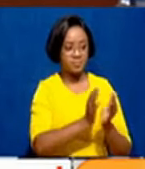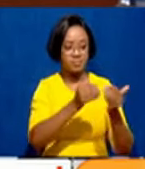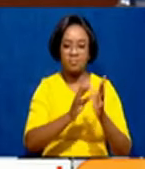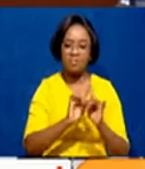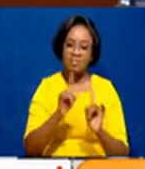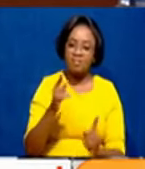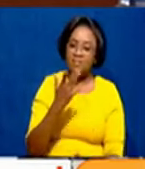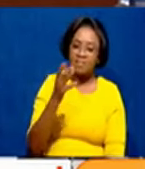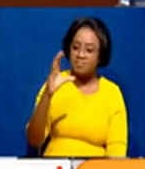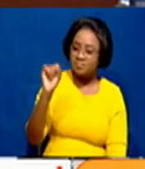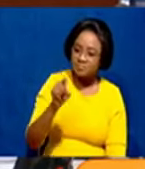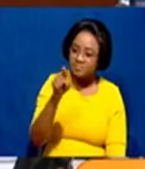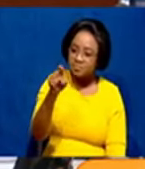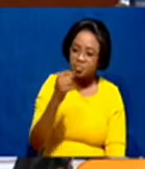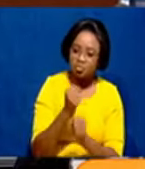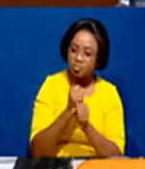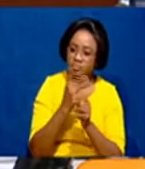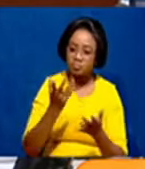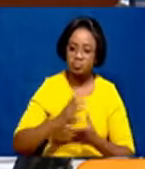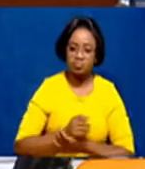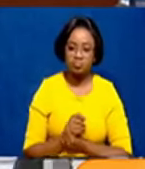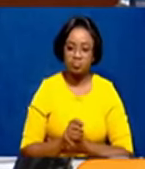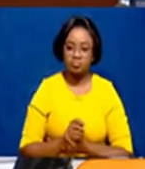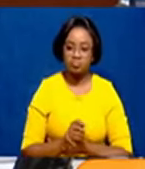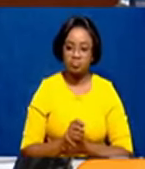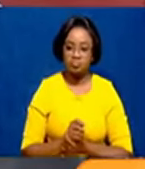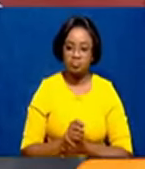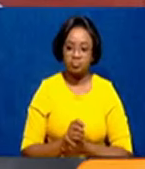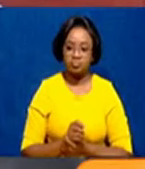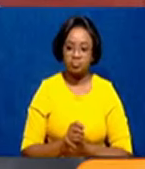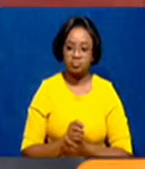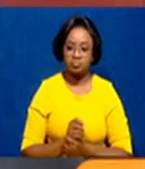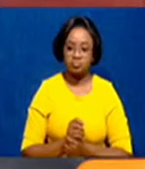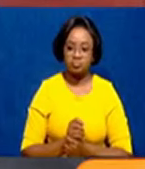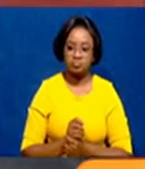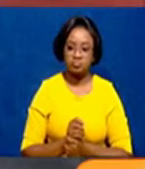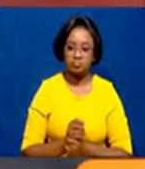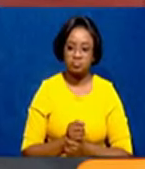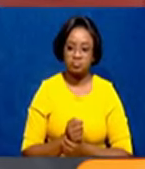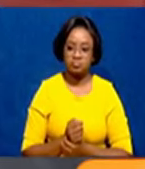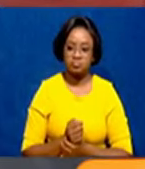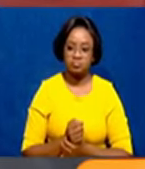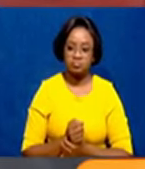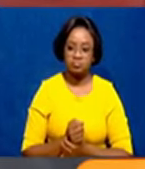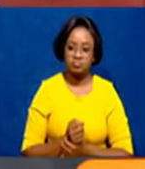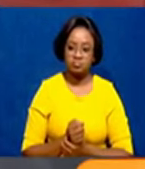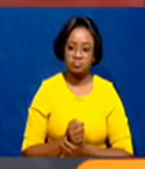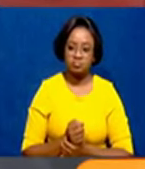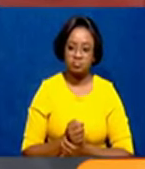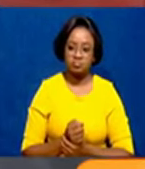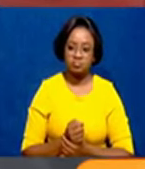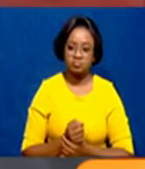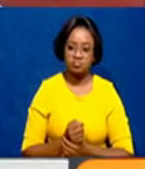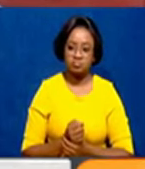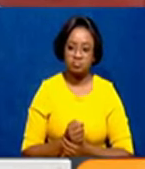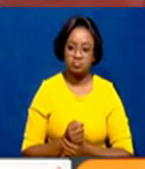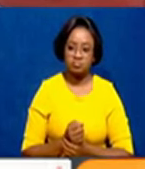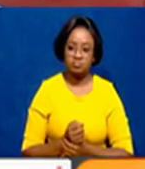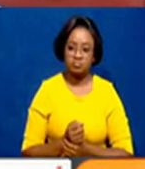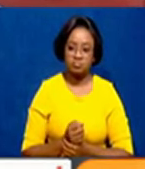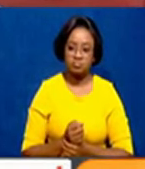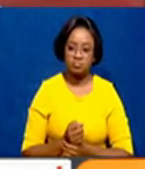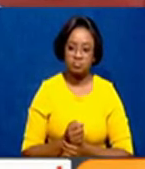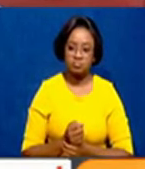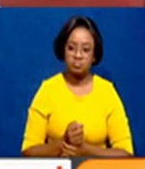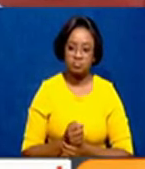Bonaziri, what have you done for the human face? What we've done is to put a budget within the